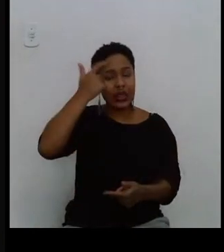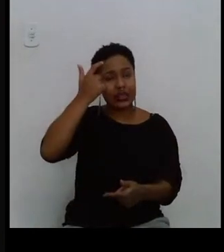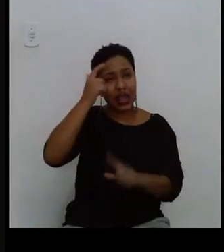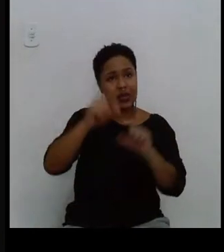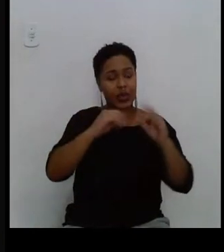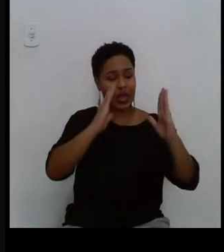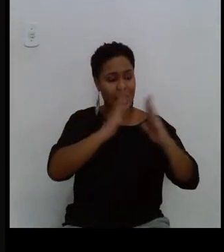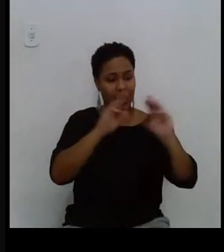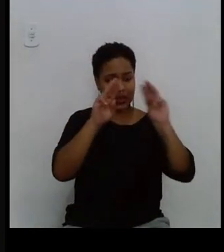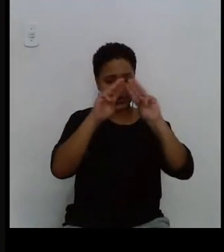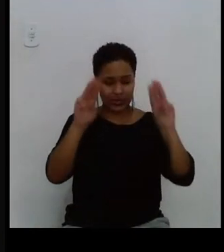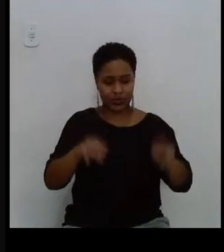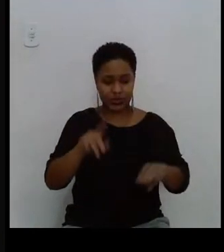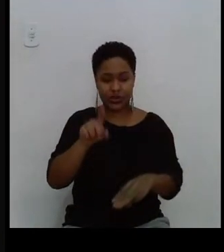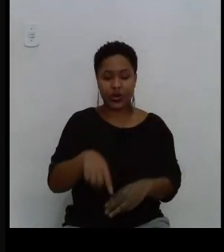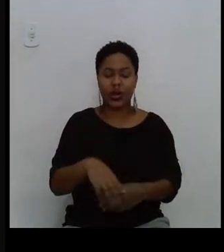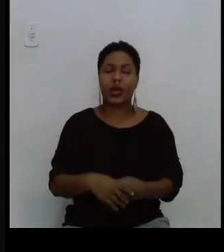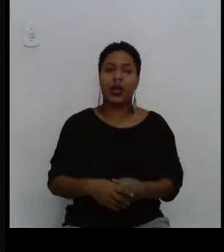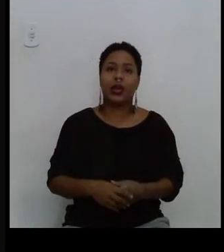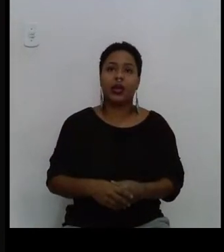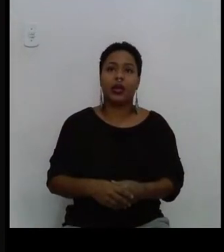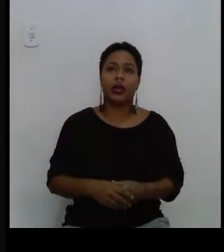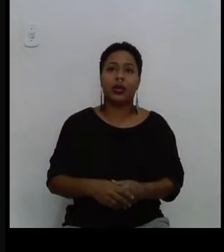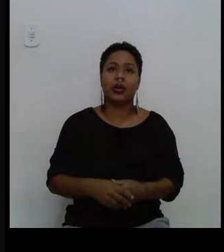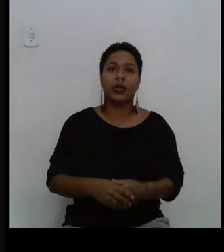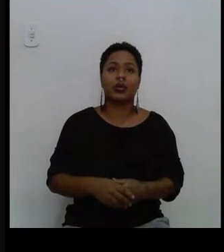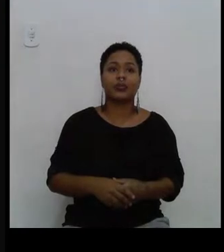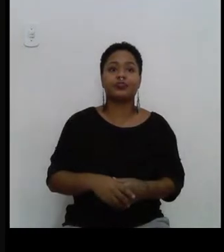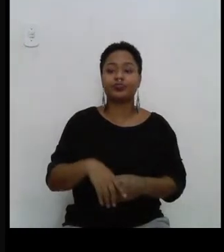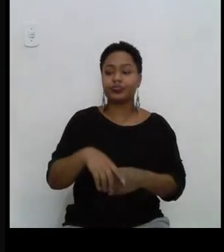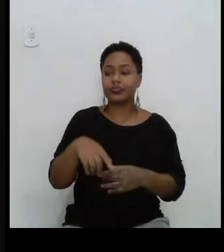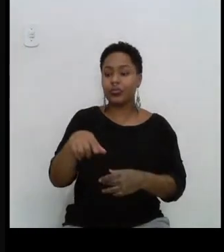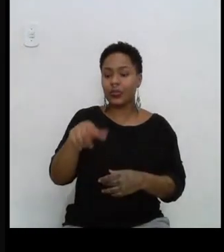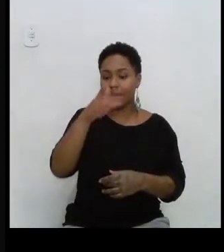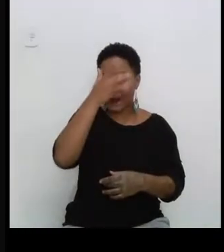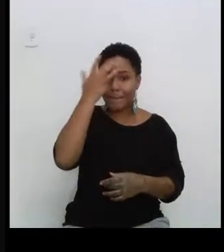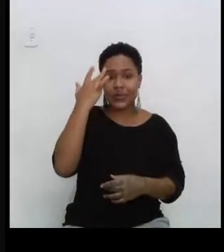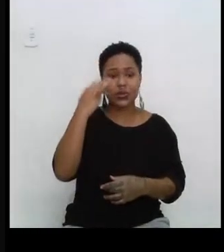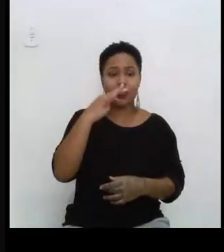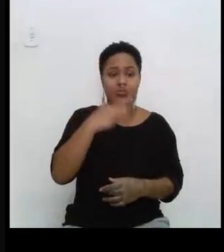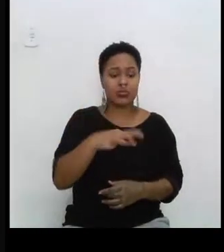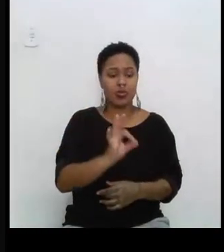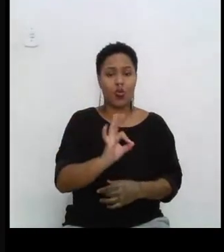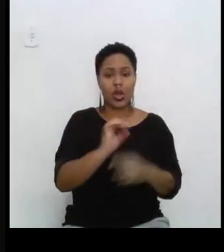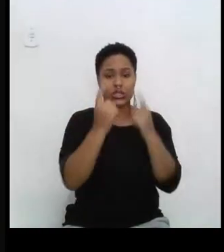bem seguir affect the translation of the fotojornalista